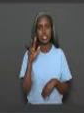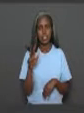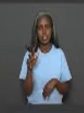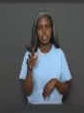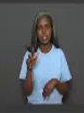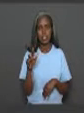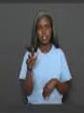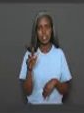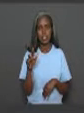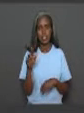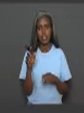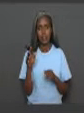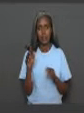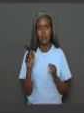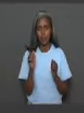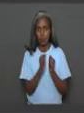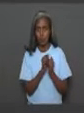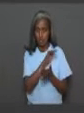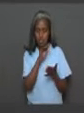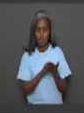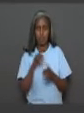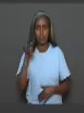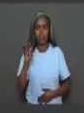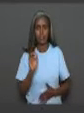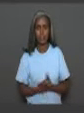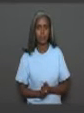3 with regard to x.